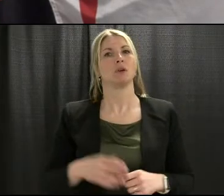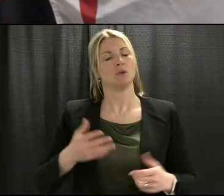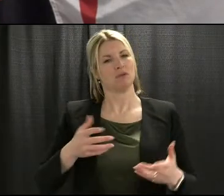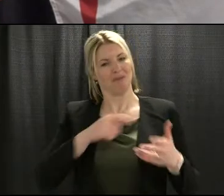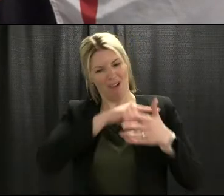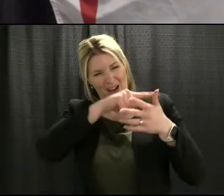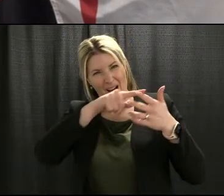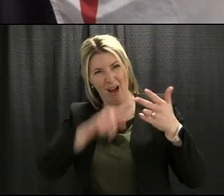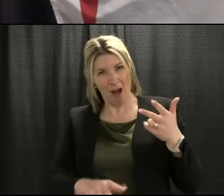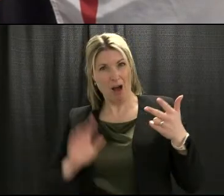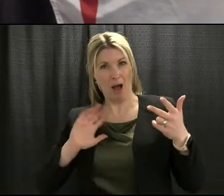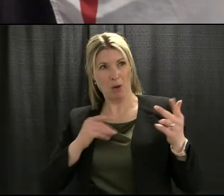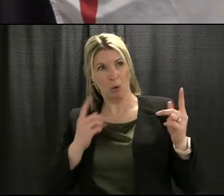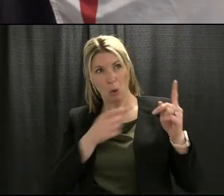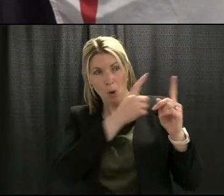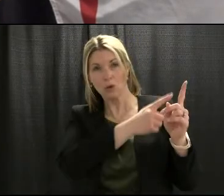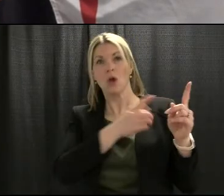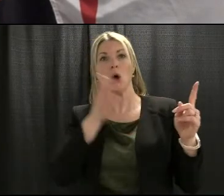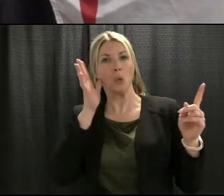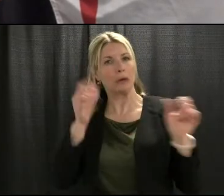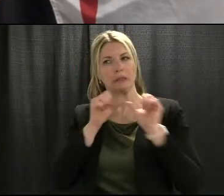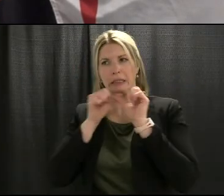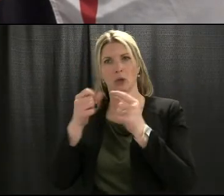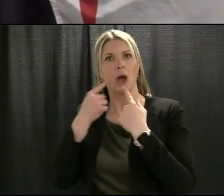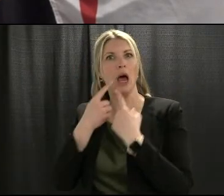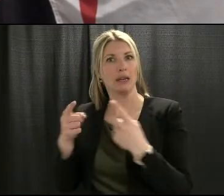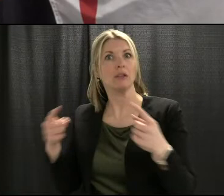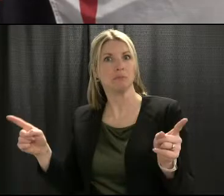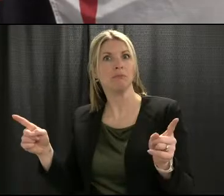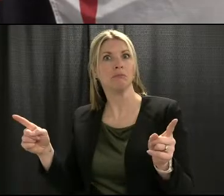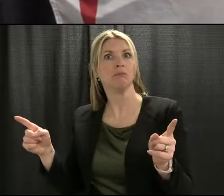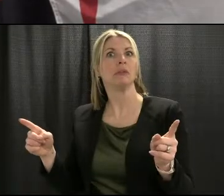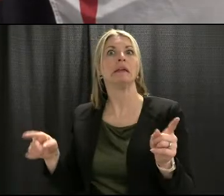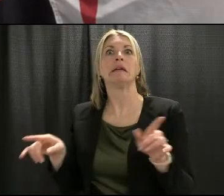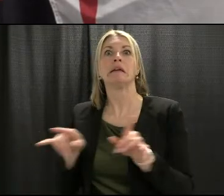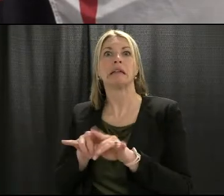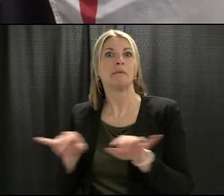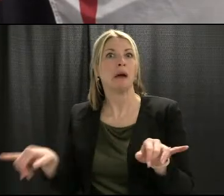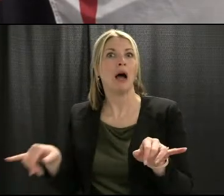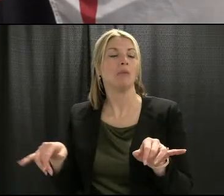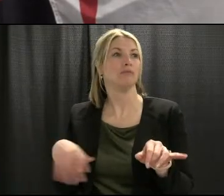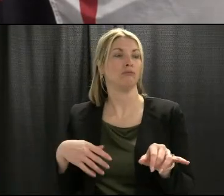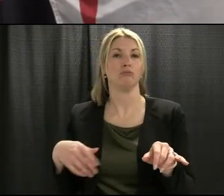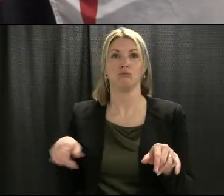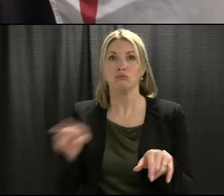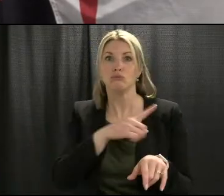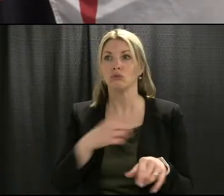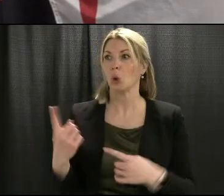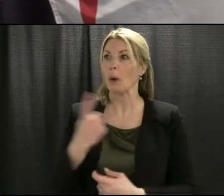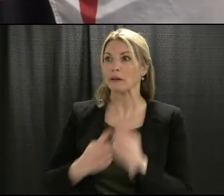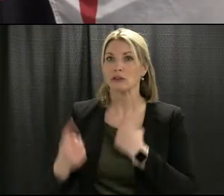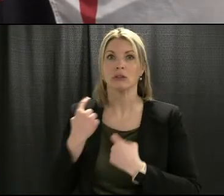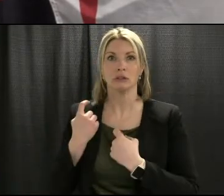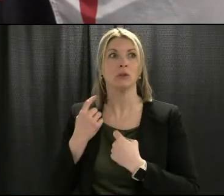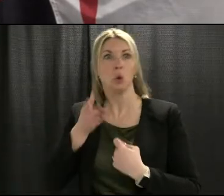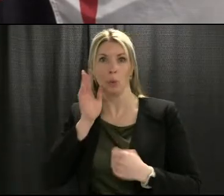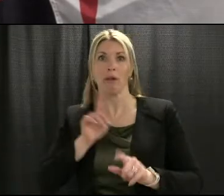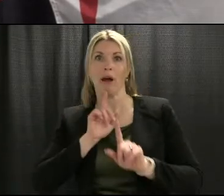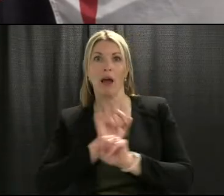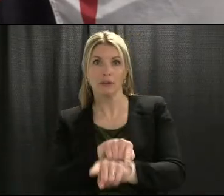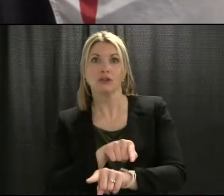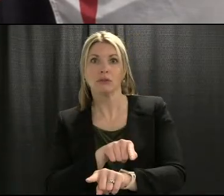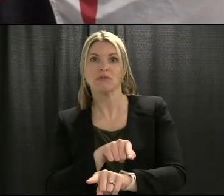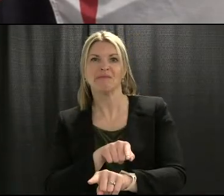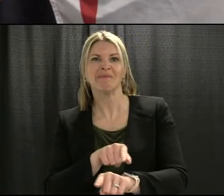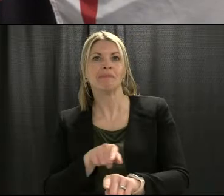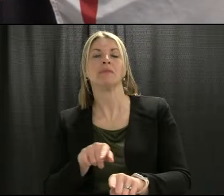those initiatives. We will do this by fielding questions, providing answers, and giving the people of the province